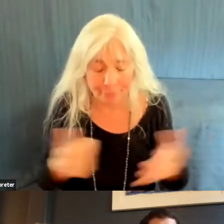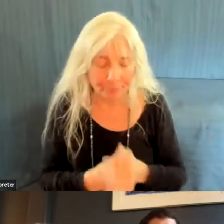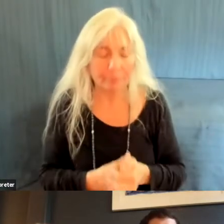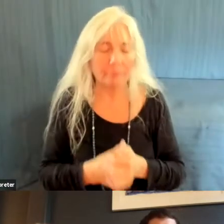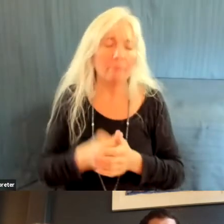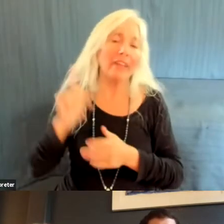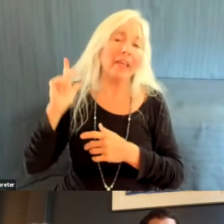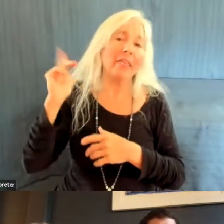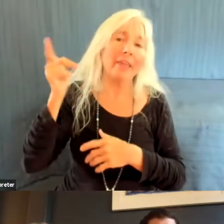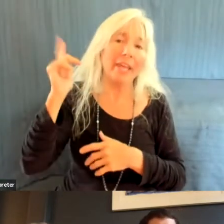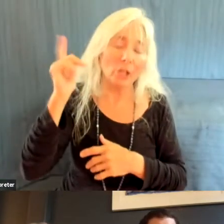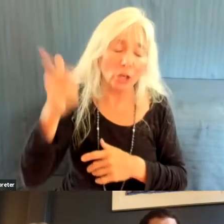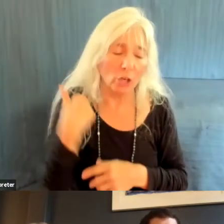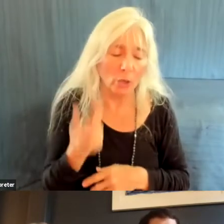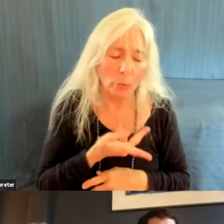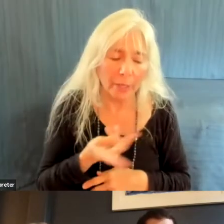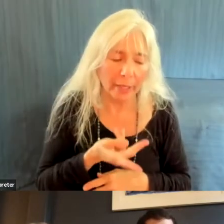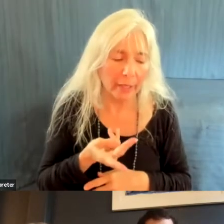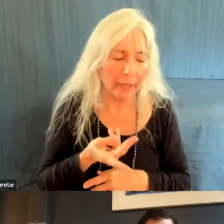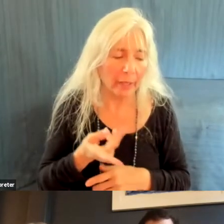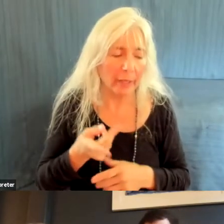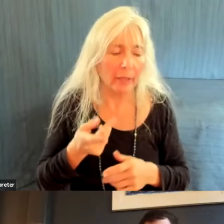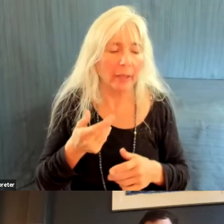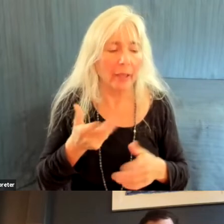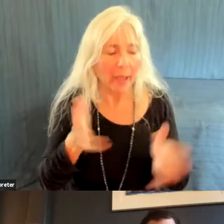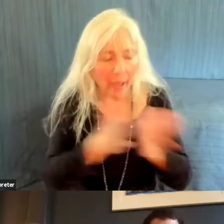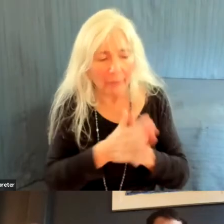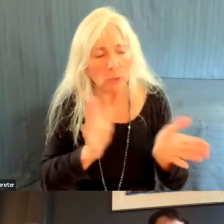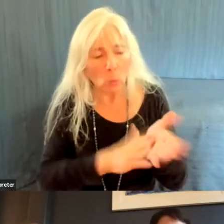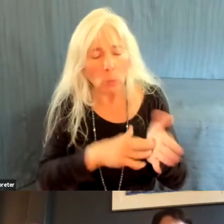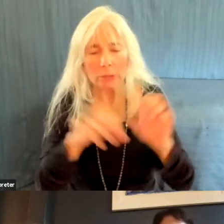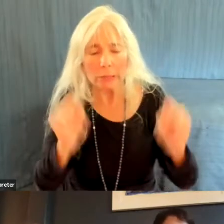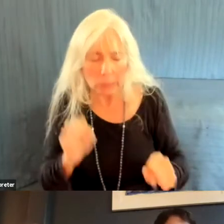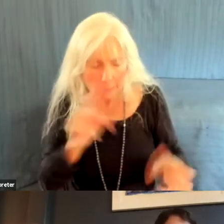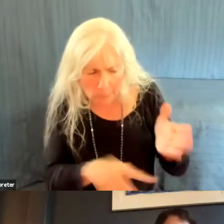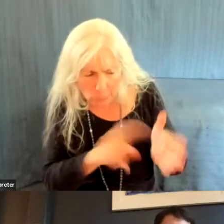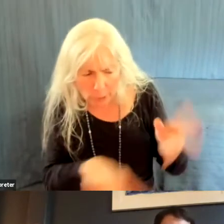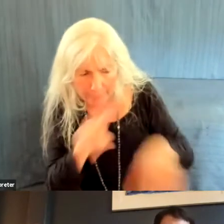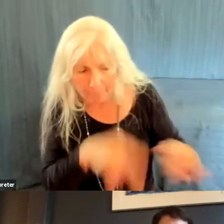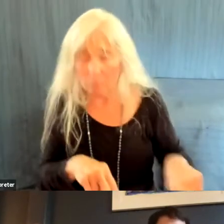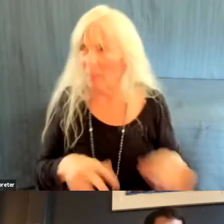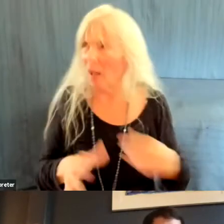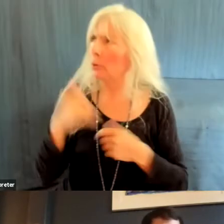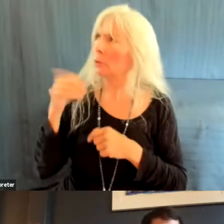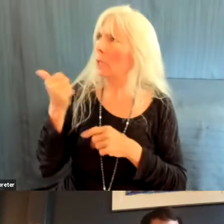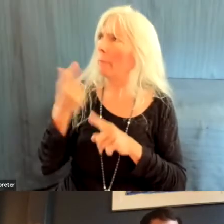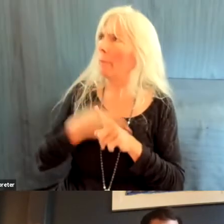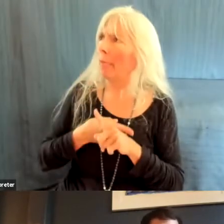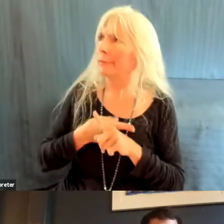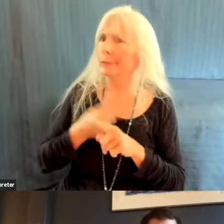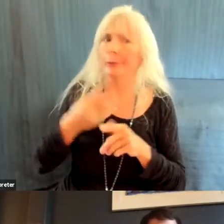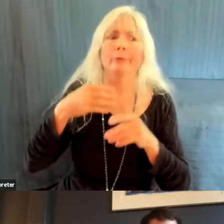we had someone from the school system look at him, because it took us almost 10 months to get in to